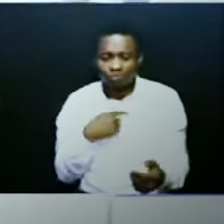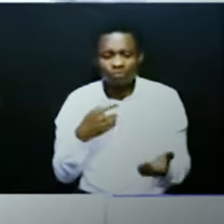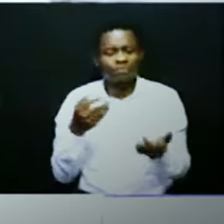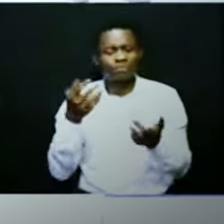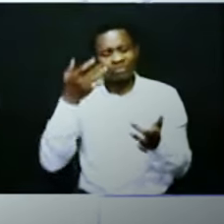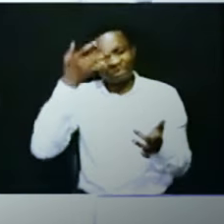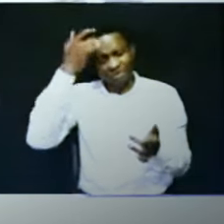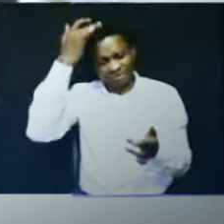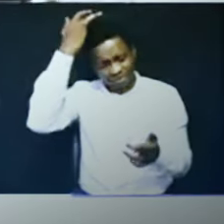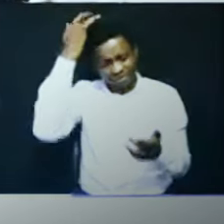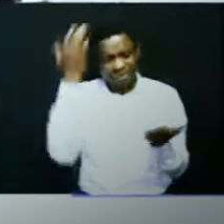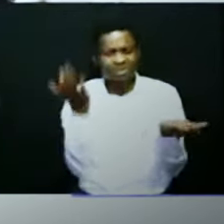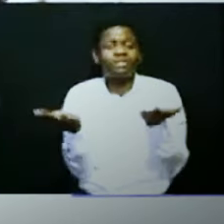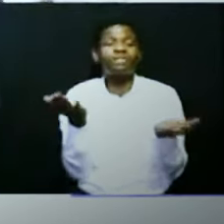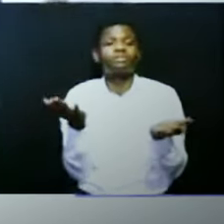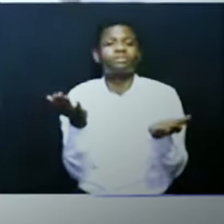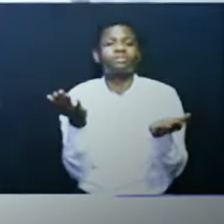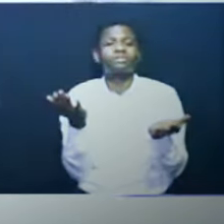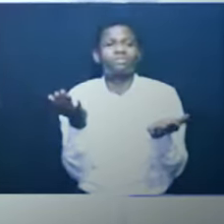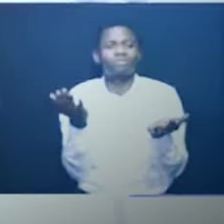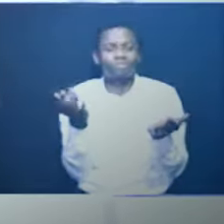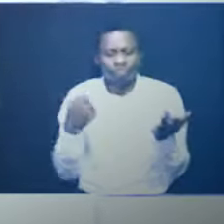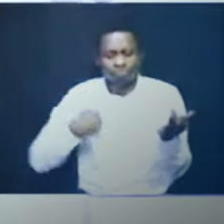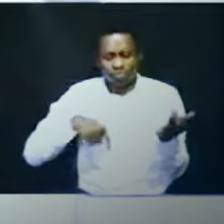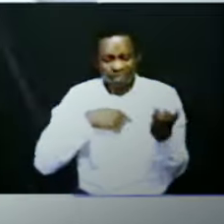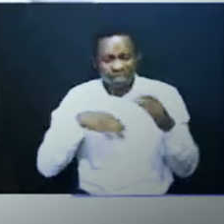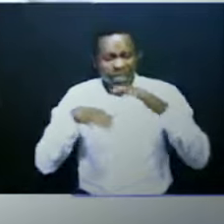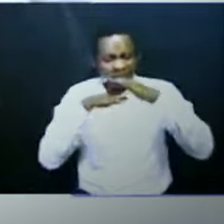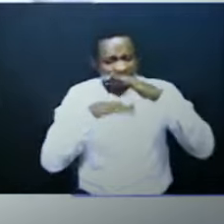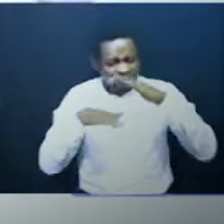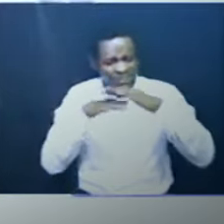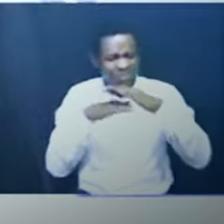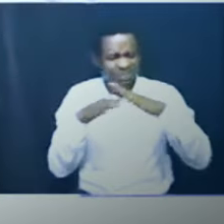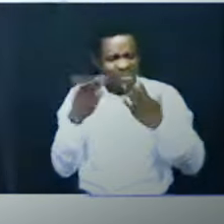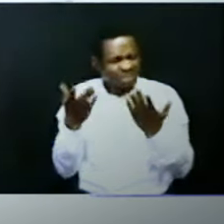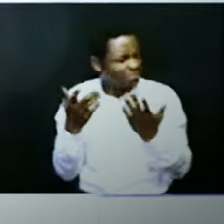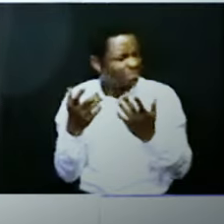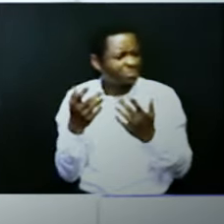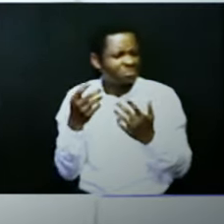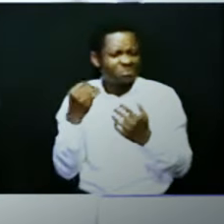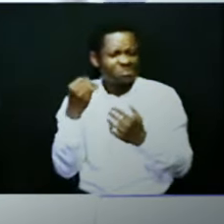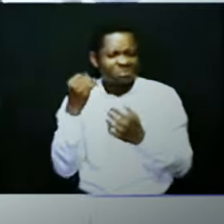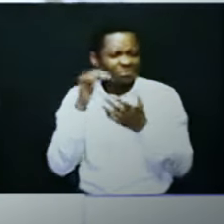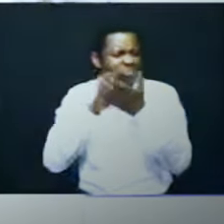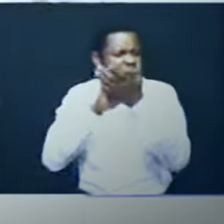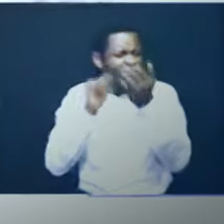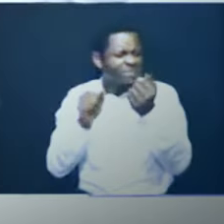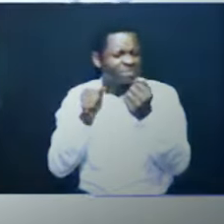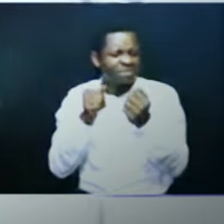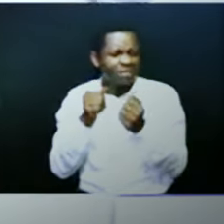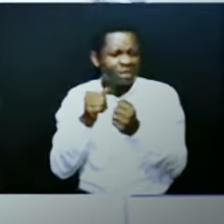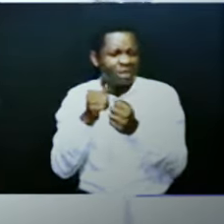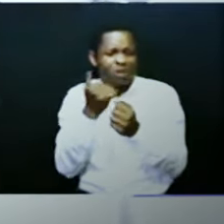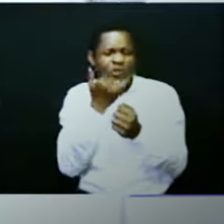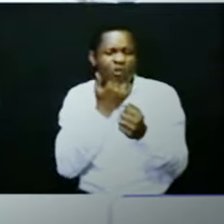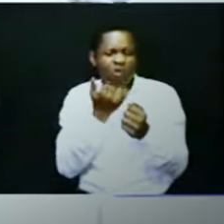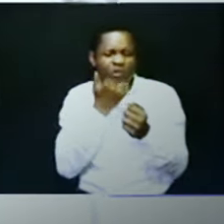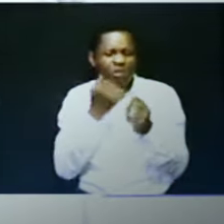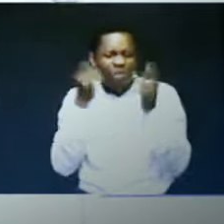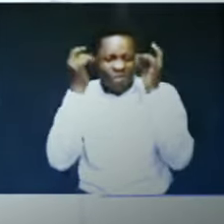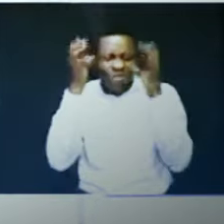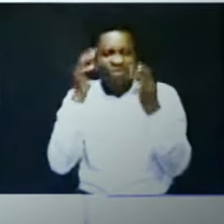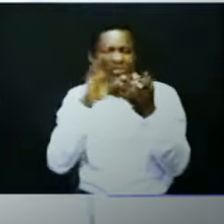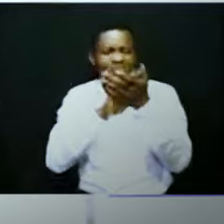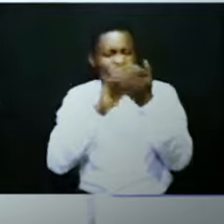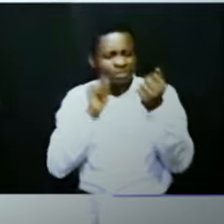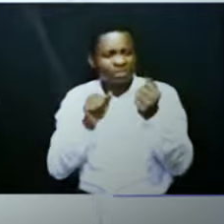world, we were under some superstition. We were under some